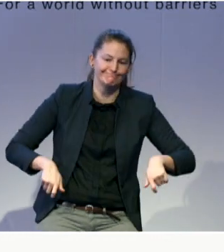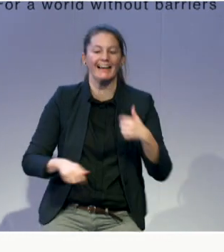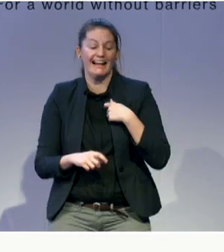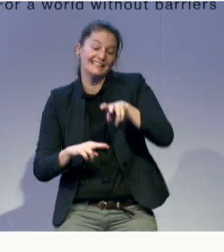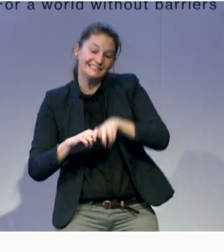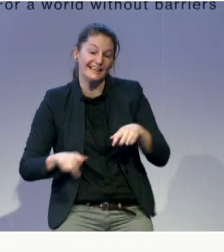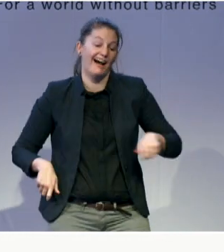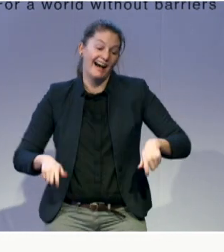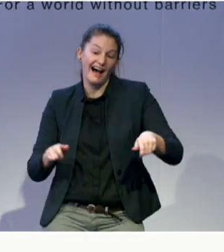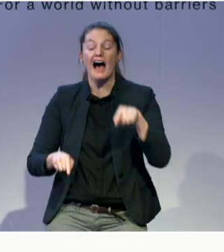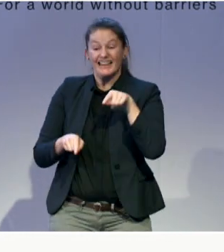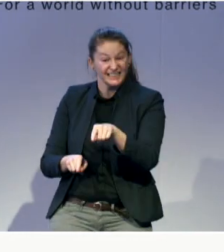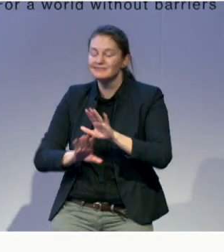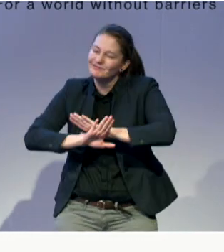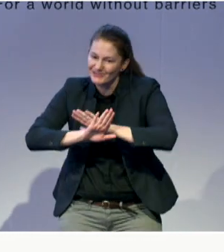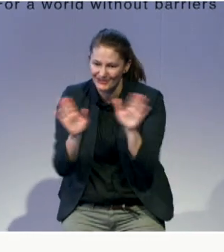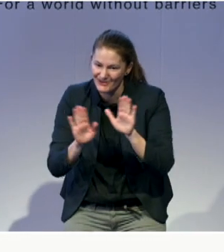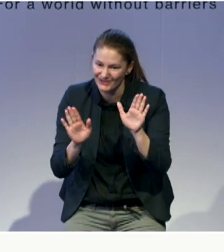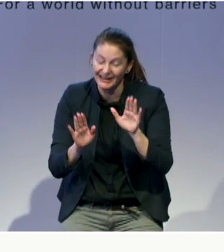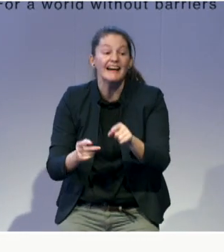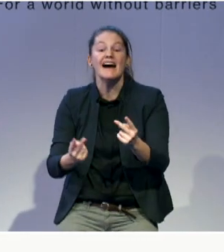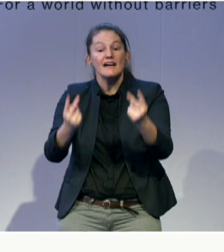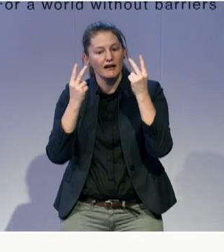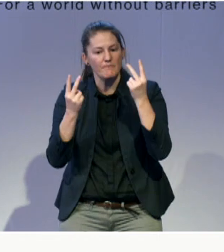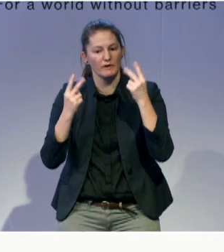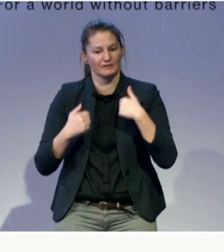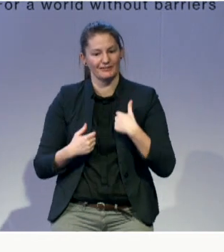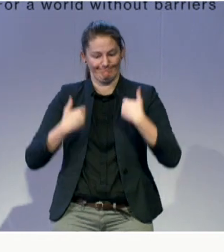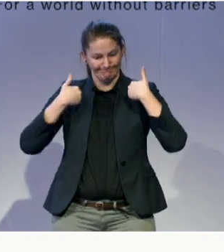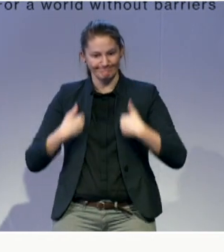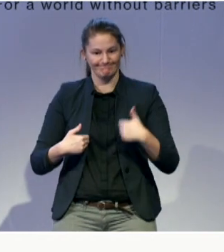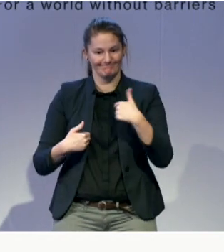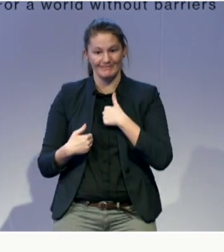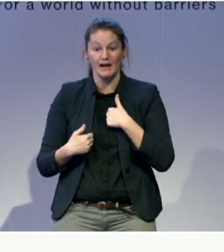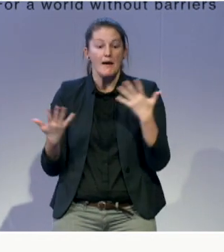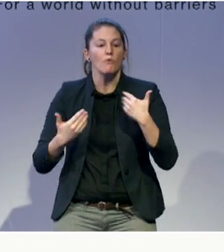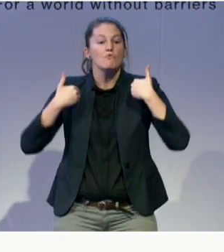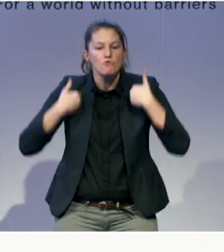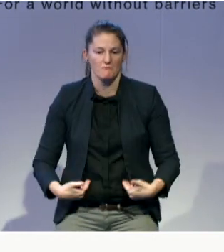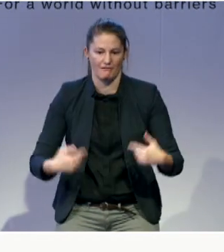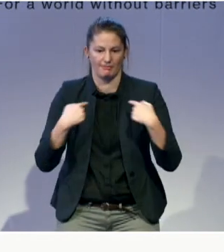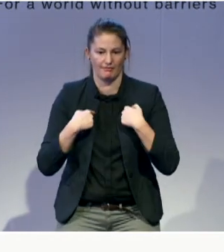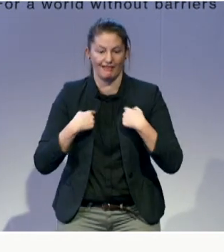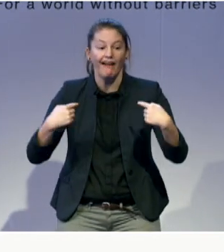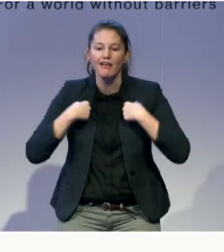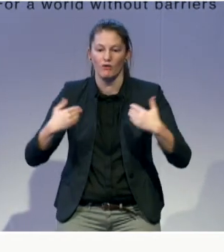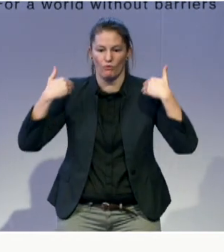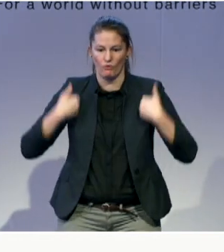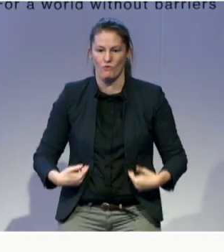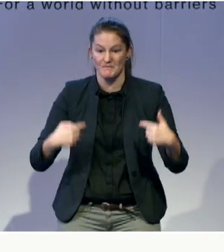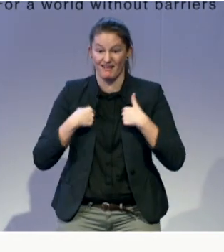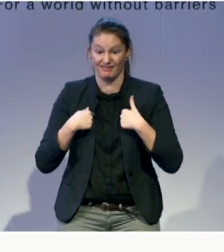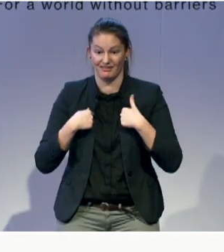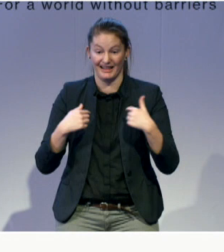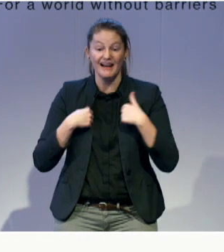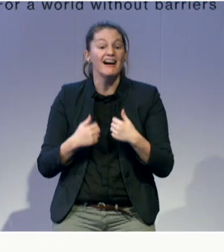it as human, then we will have achieved something truly great. And thank you all for being partners